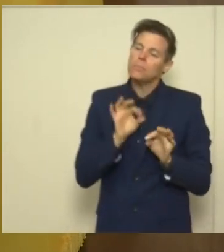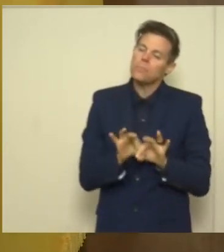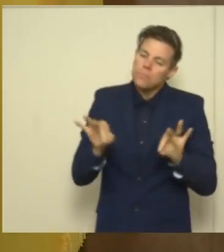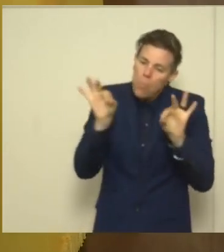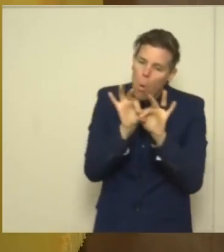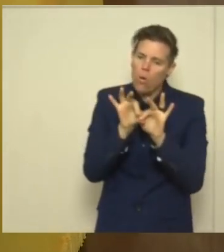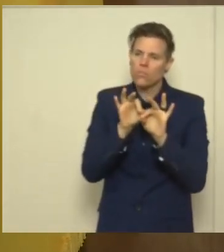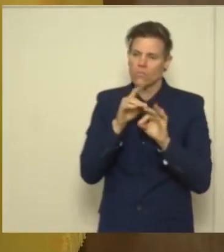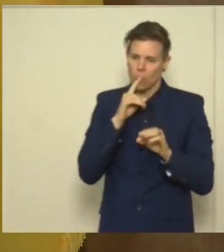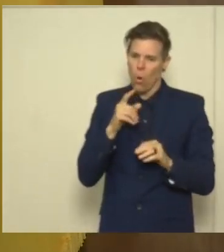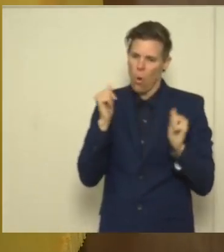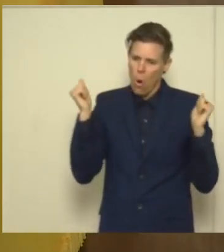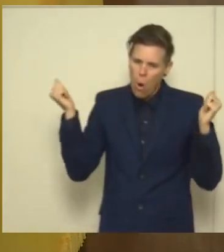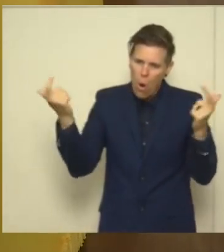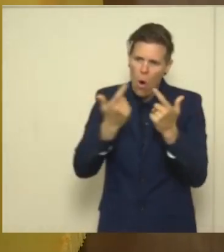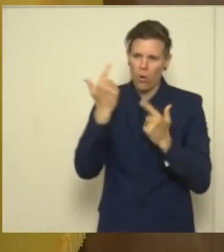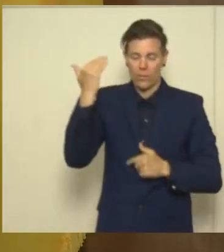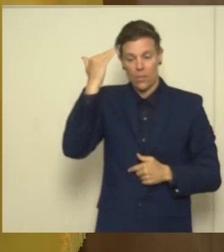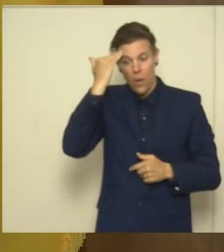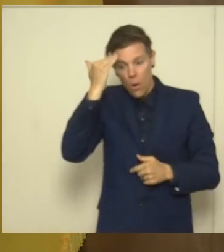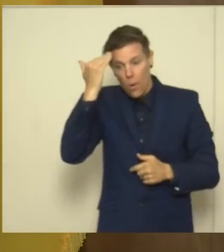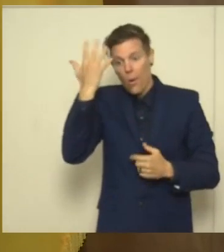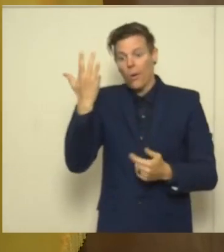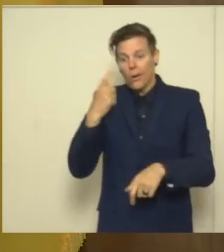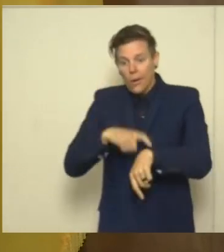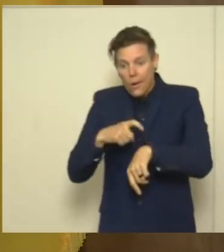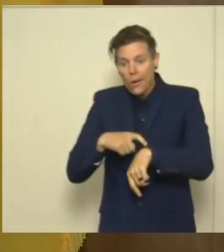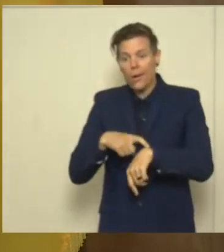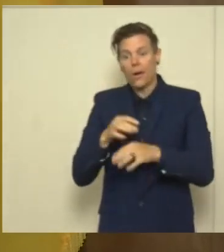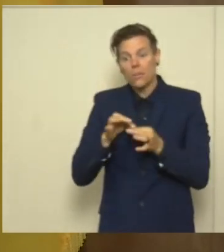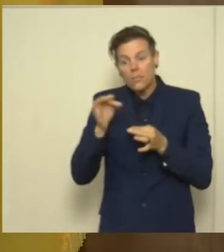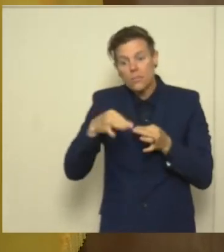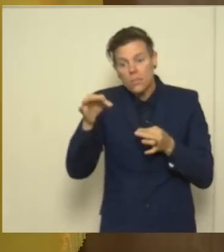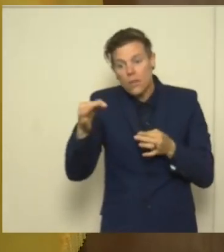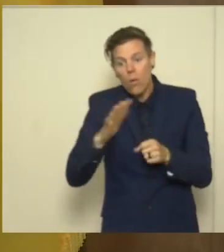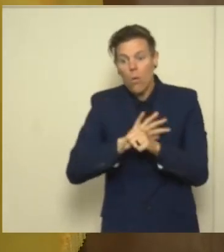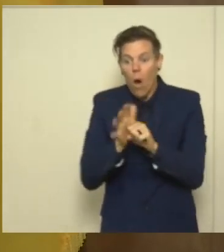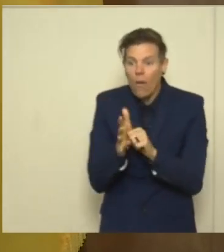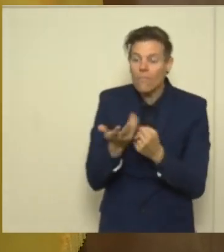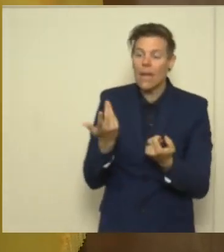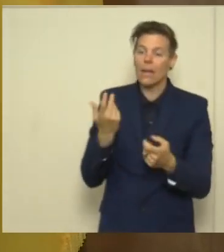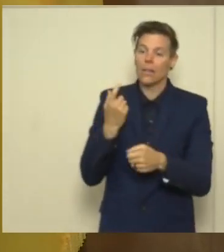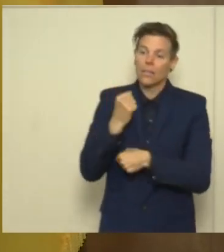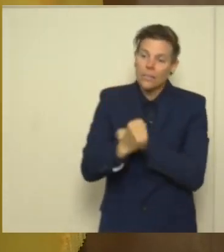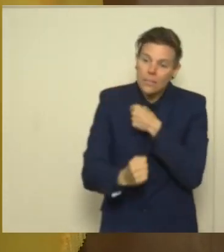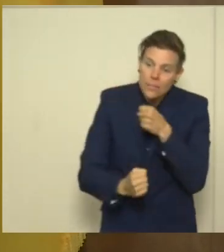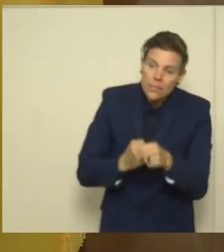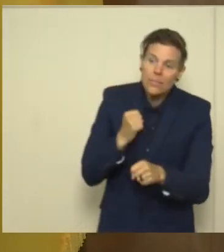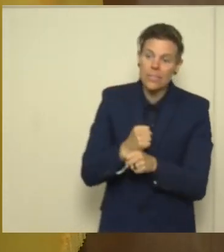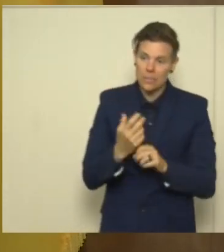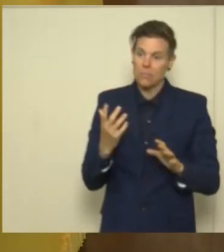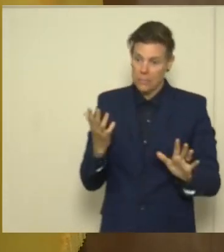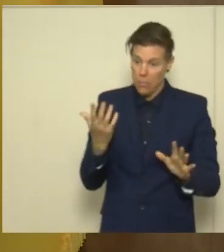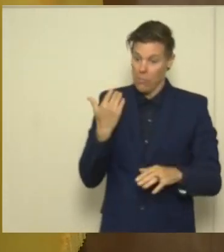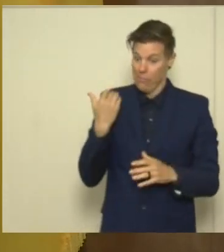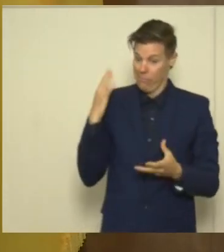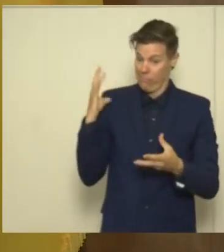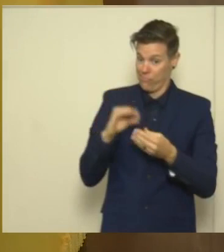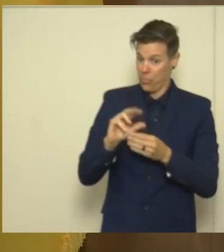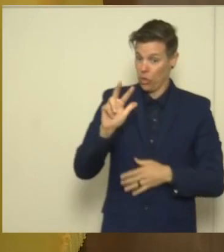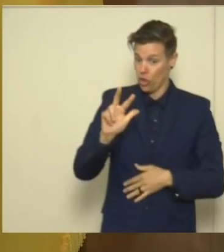but look, 34 of the deaths in New Mexico have been individuals 18